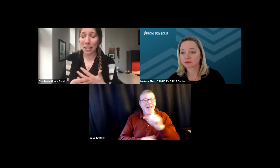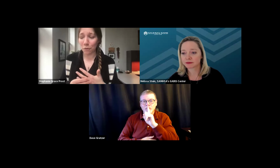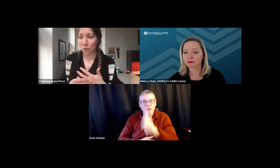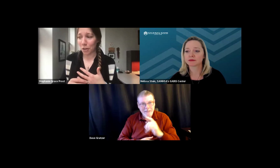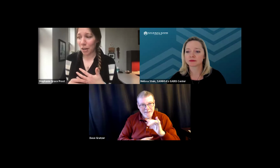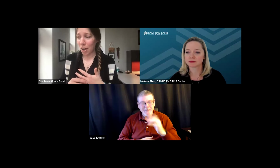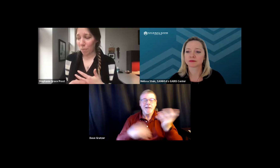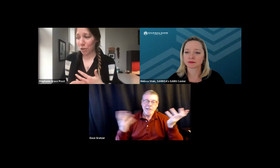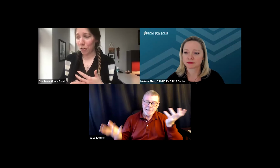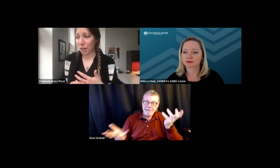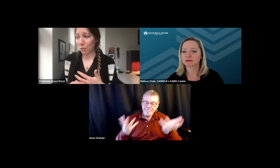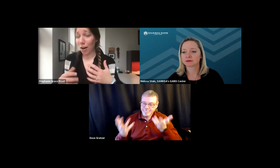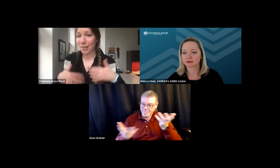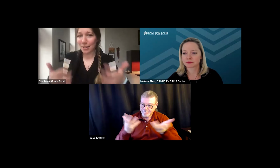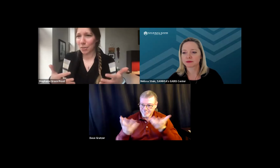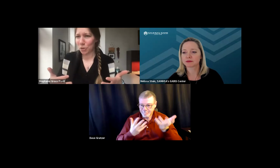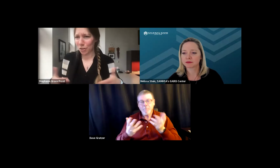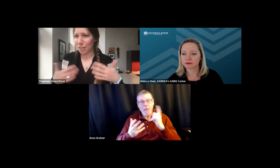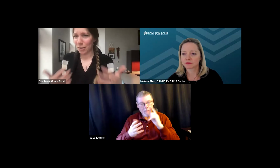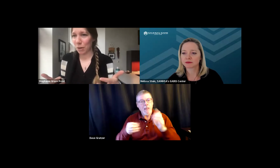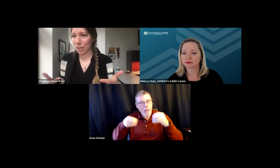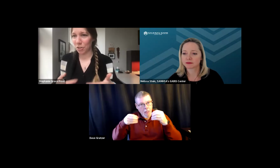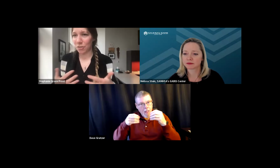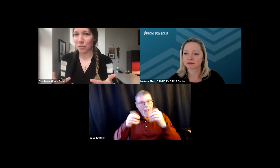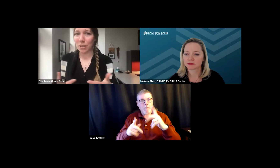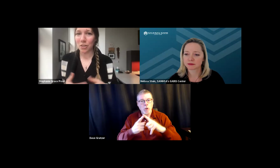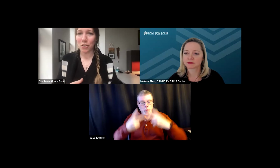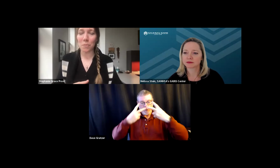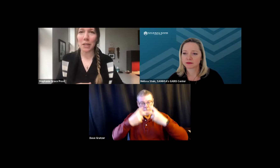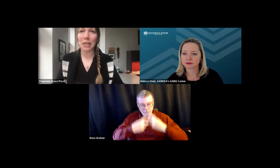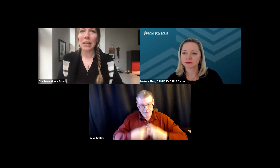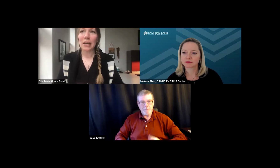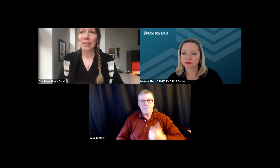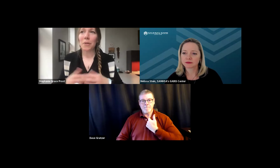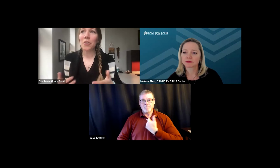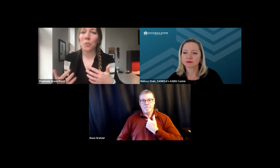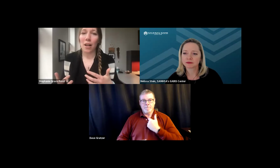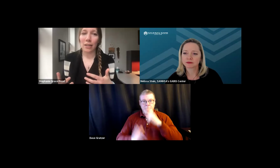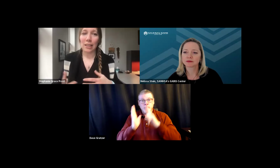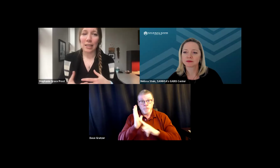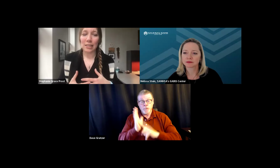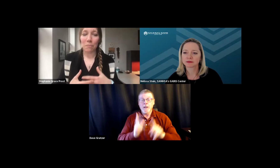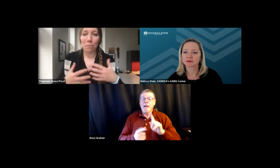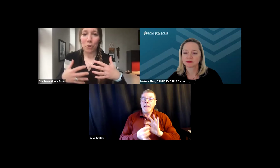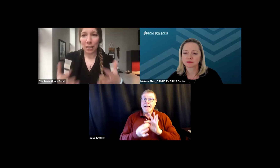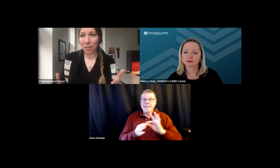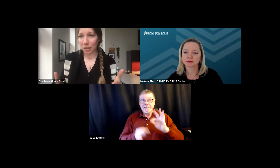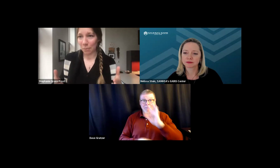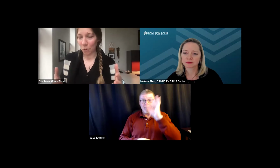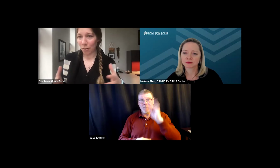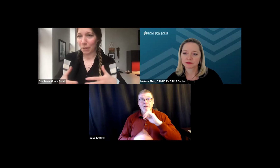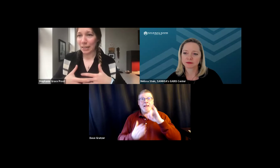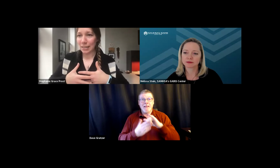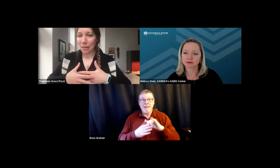there's a meaningful opportunity for us to push ourselves as practitioners and researchers. But the spirituality, I think, is